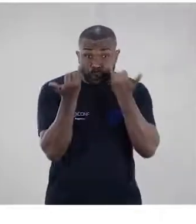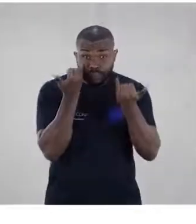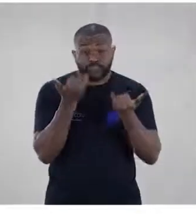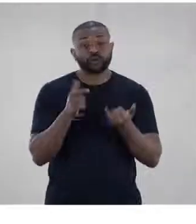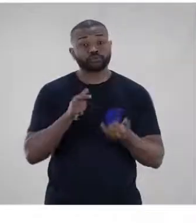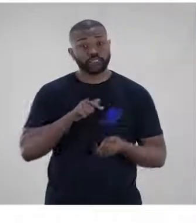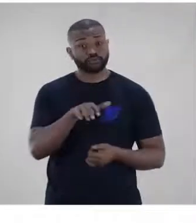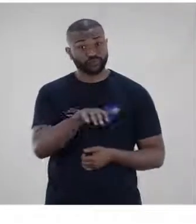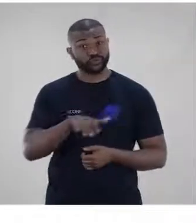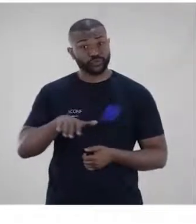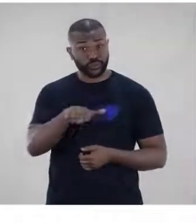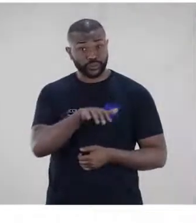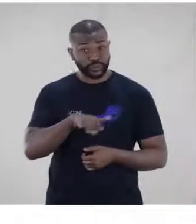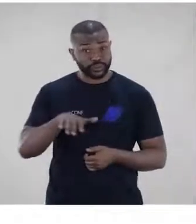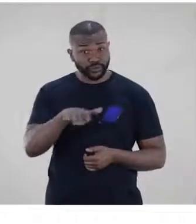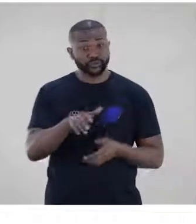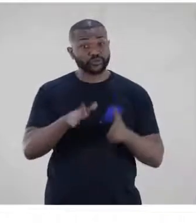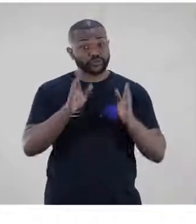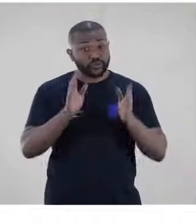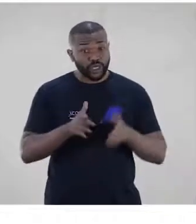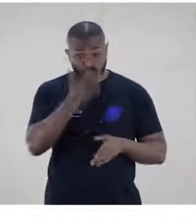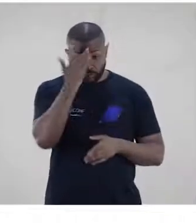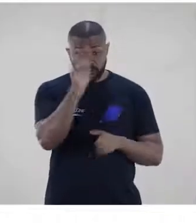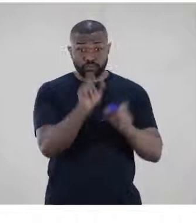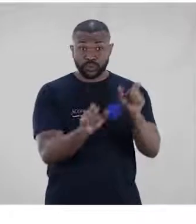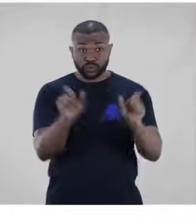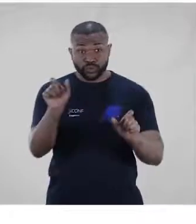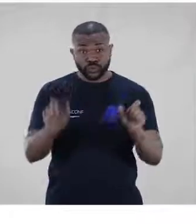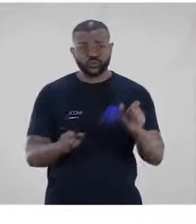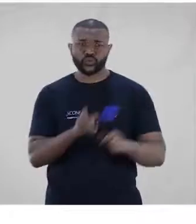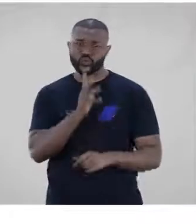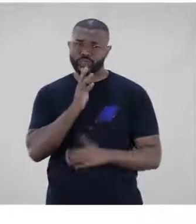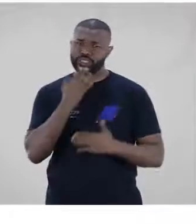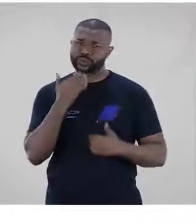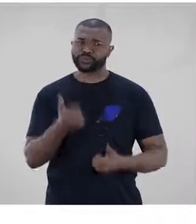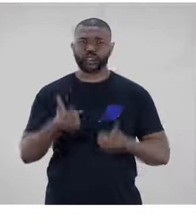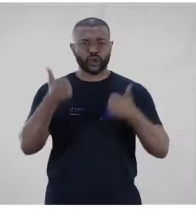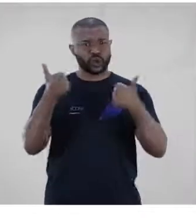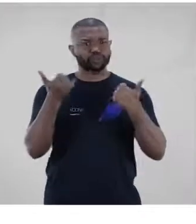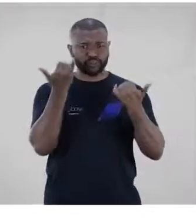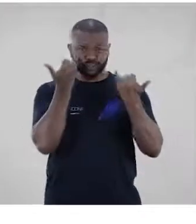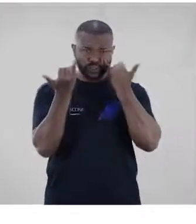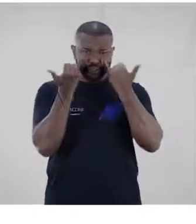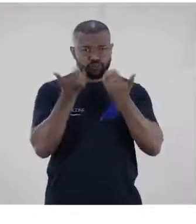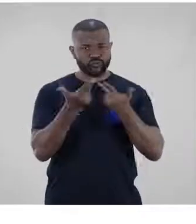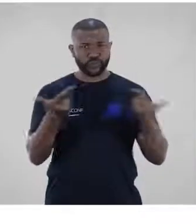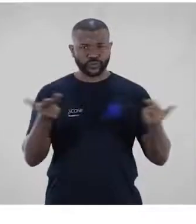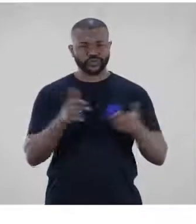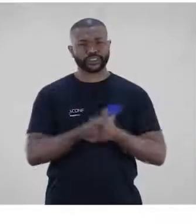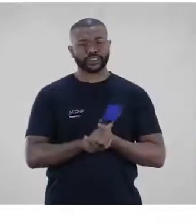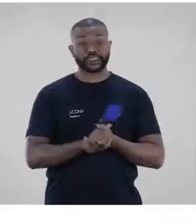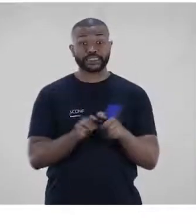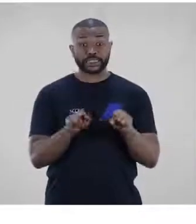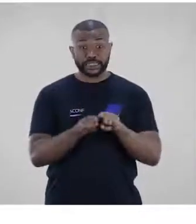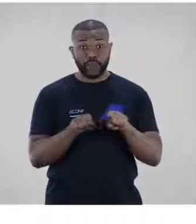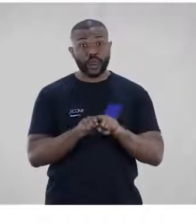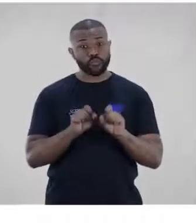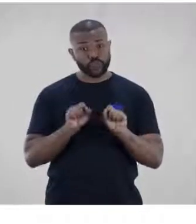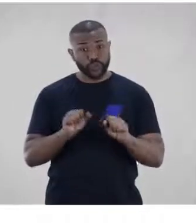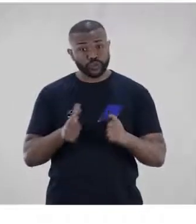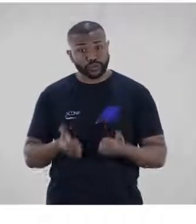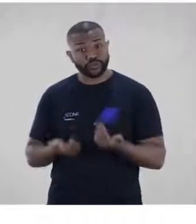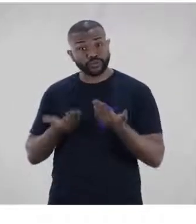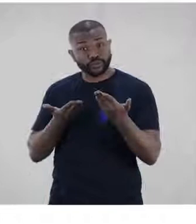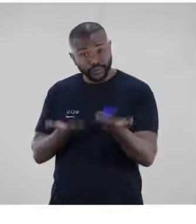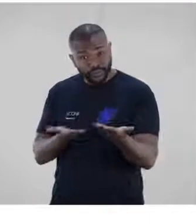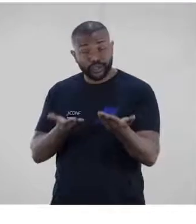data to these domains, to the domains and people that are most familiar with the data and are in a